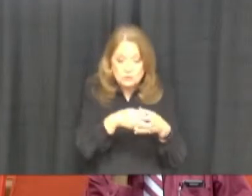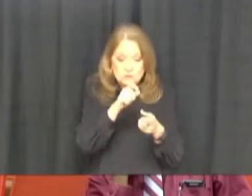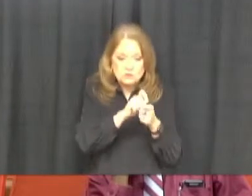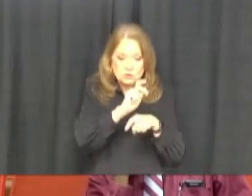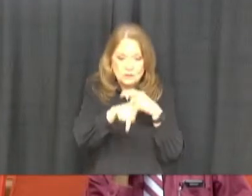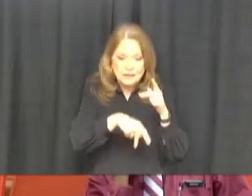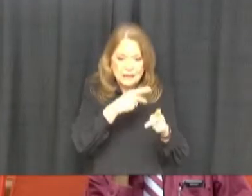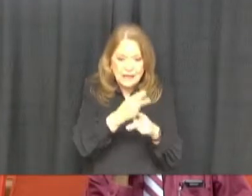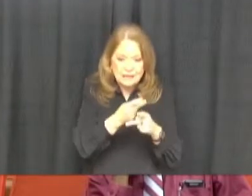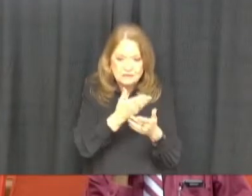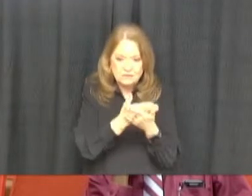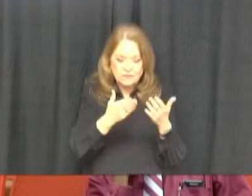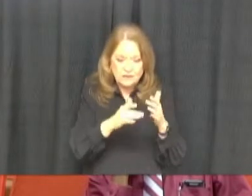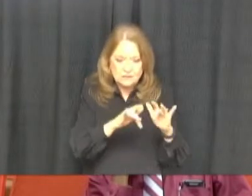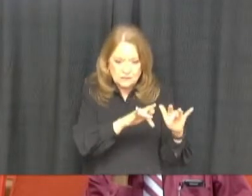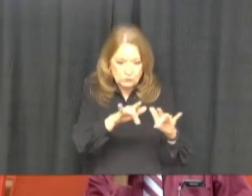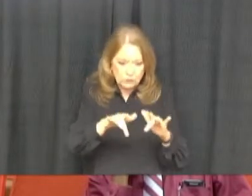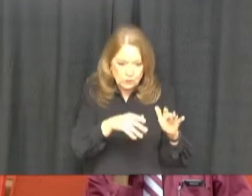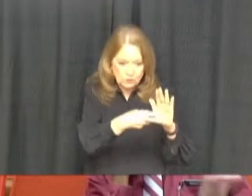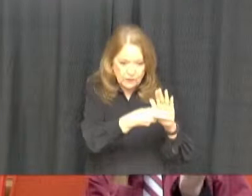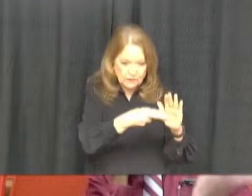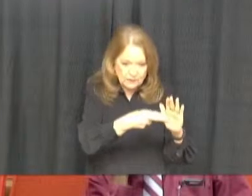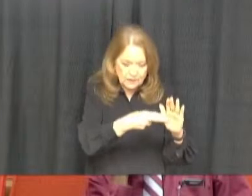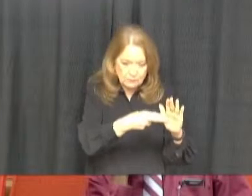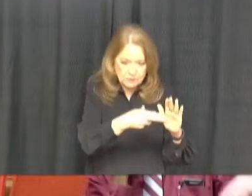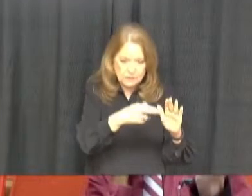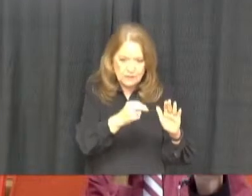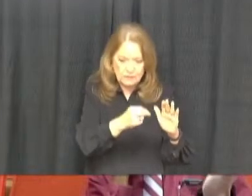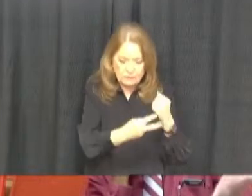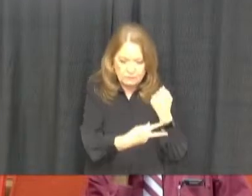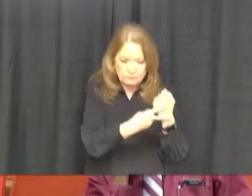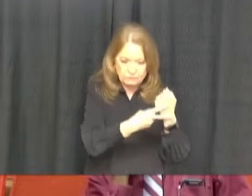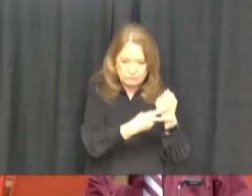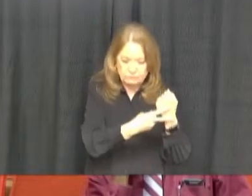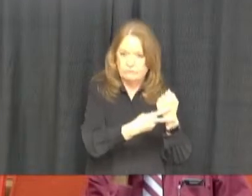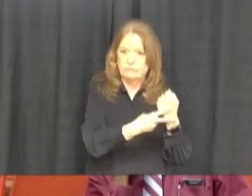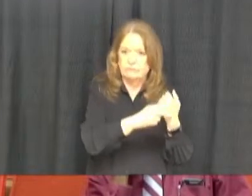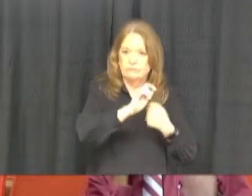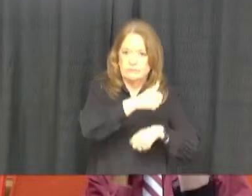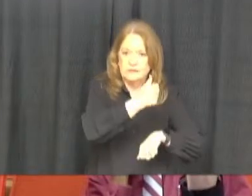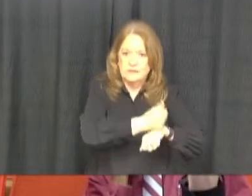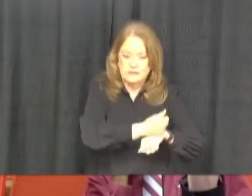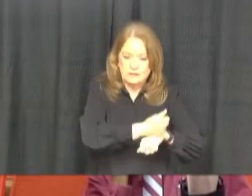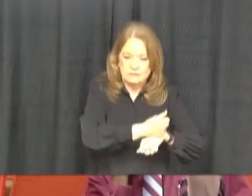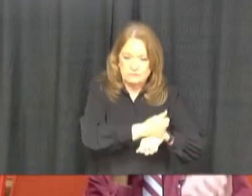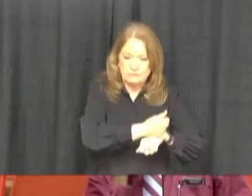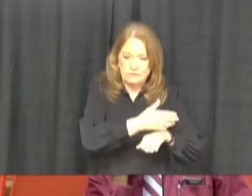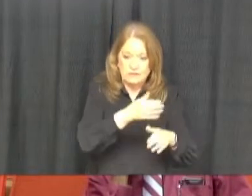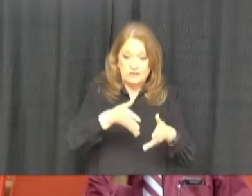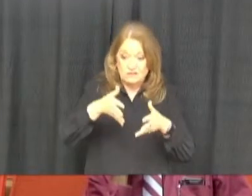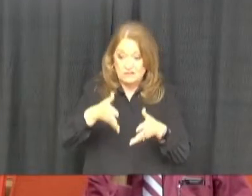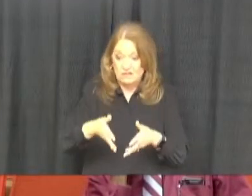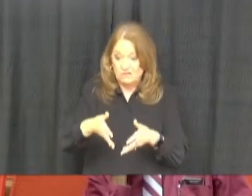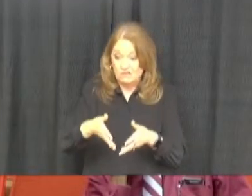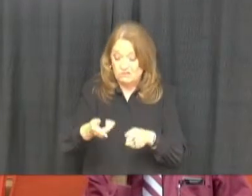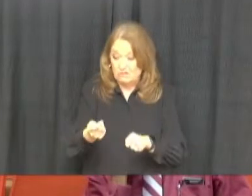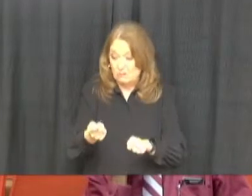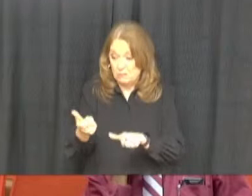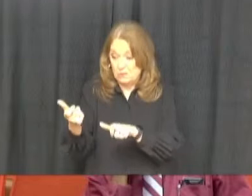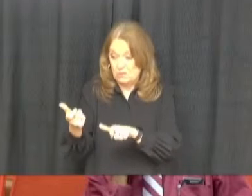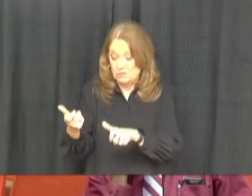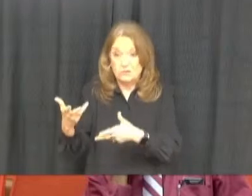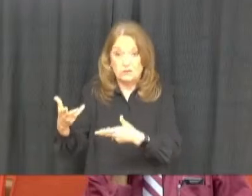types of incidents they record, they label those, and they have retention periods already set in that, and they purge, and they're gone.